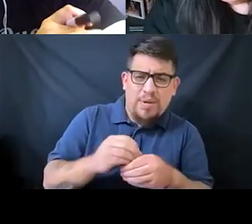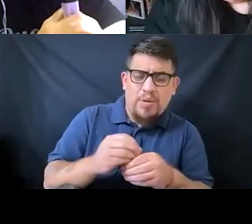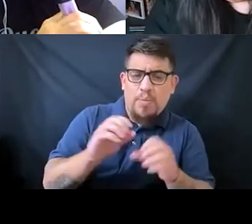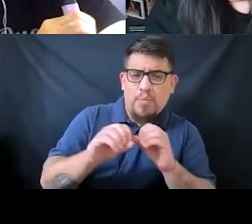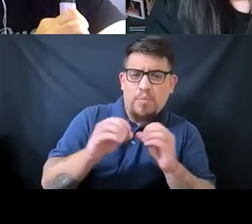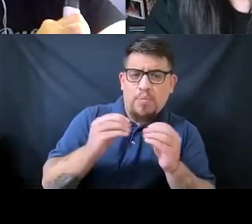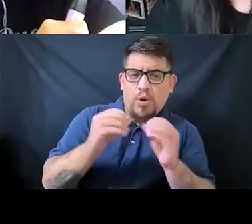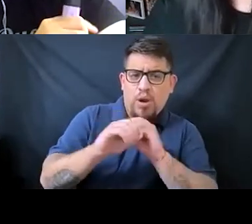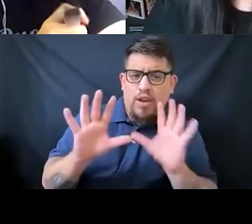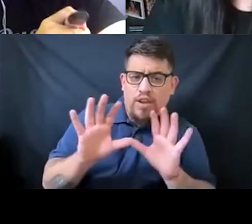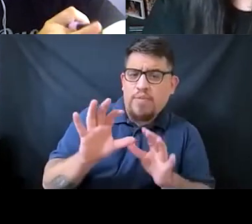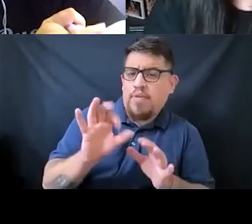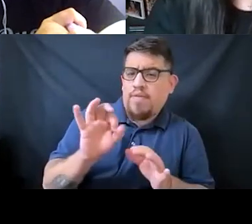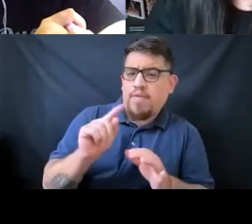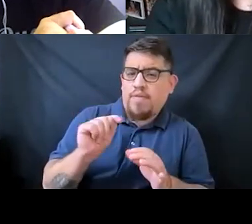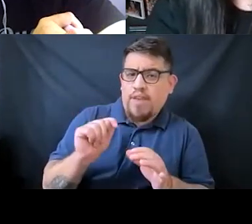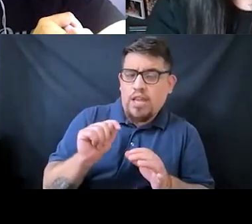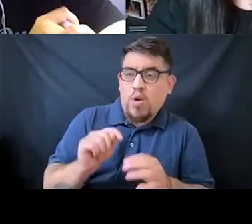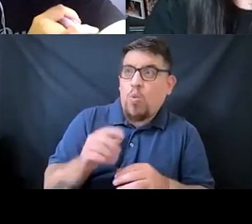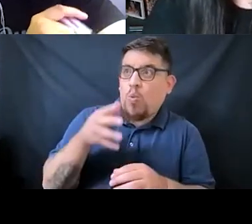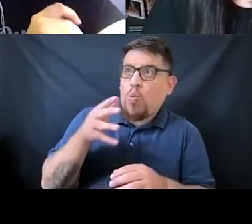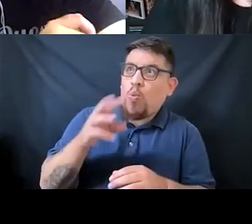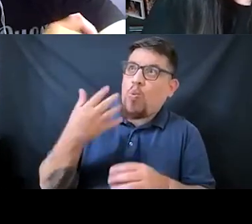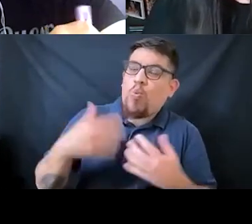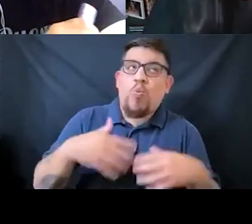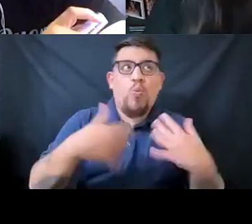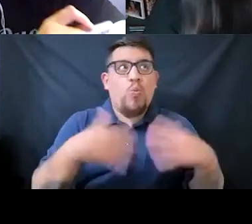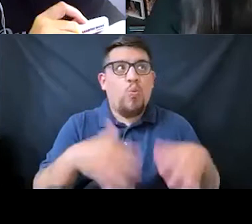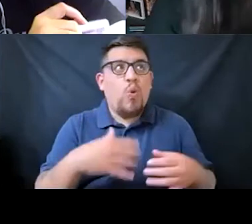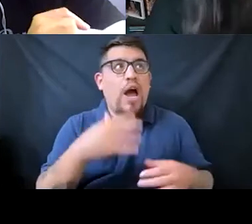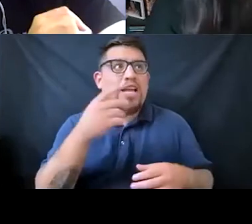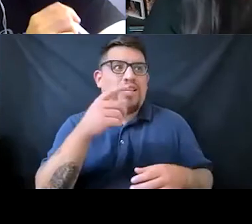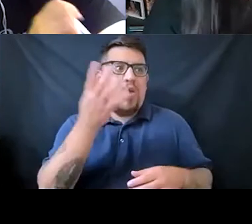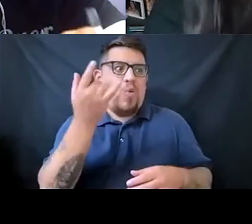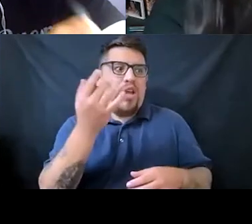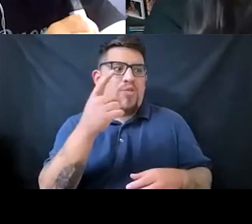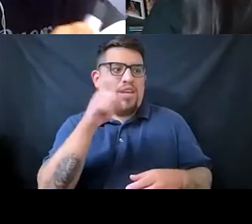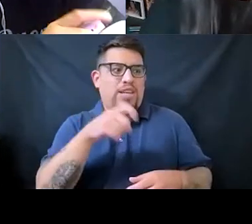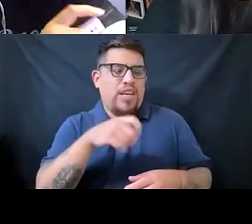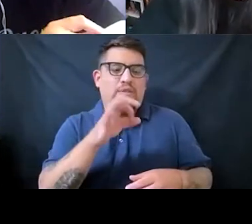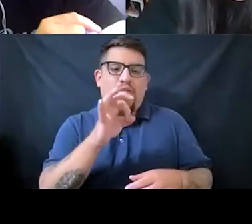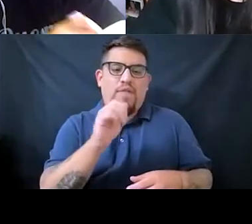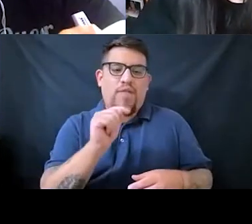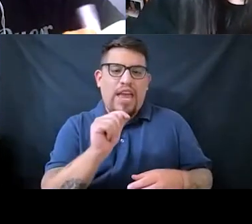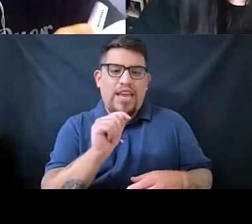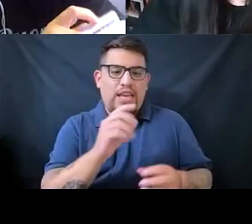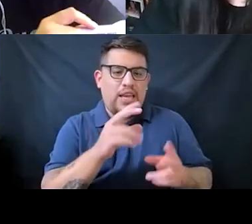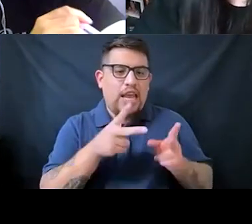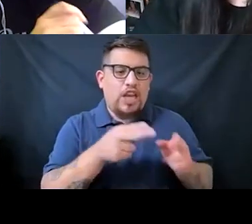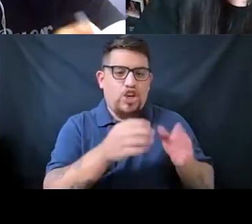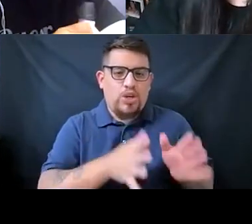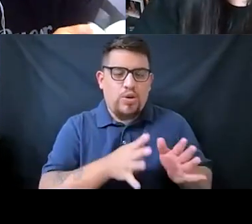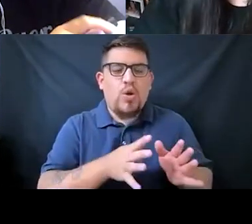like, oh my God, this is why we need, you know, a fat editor who knows what we're talking about. I mean,